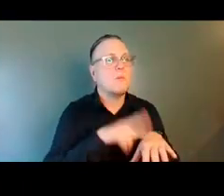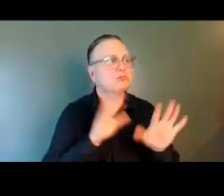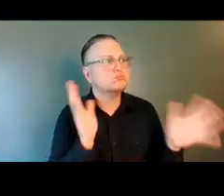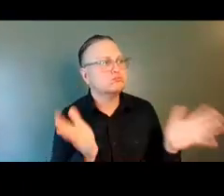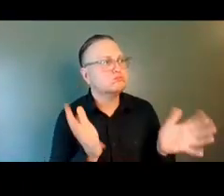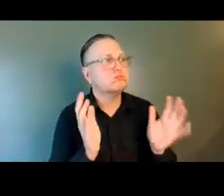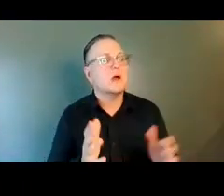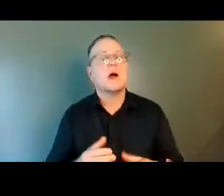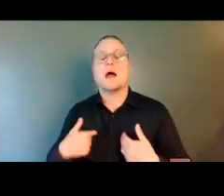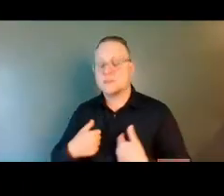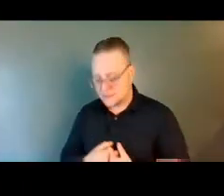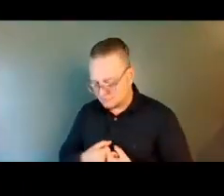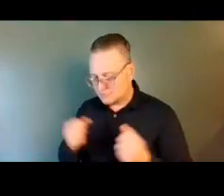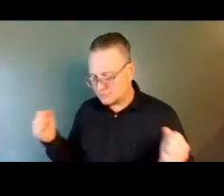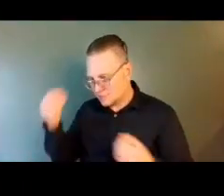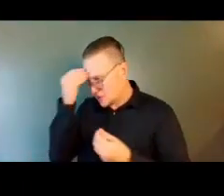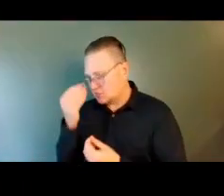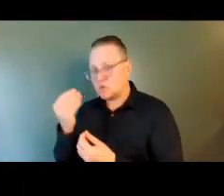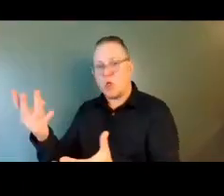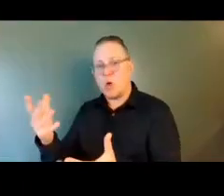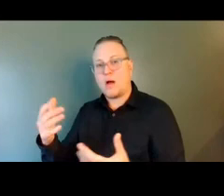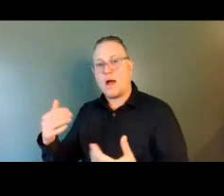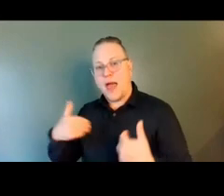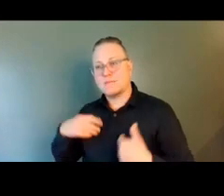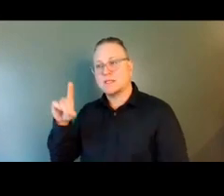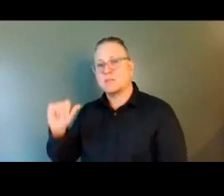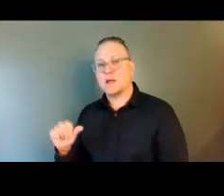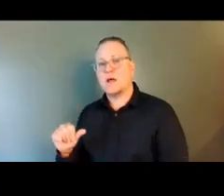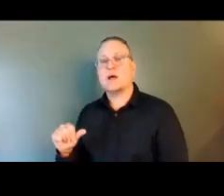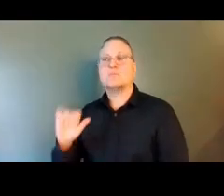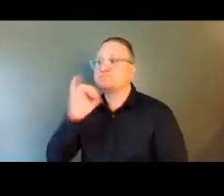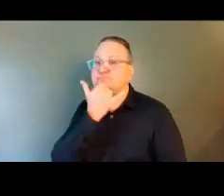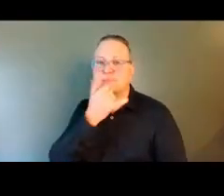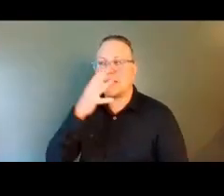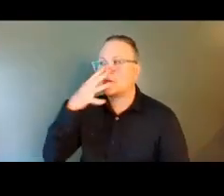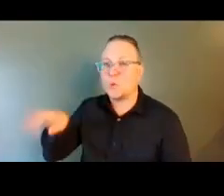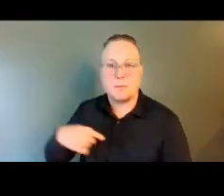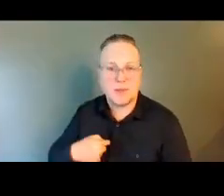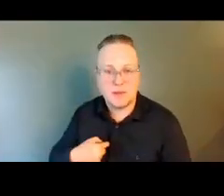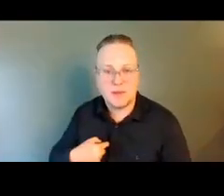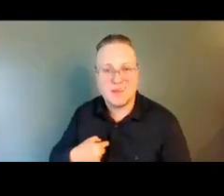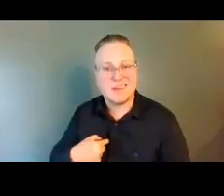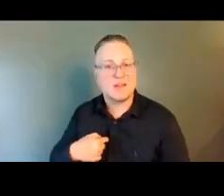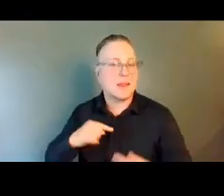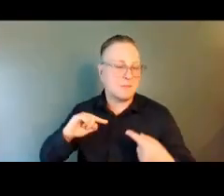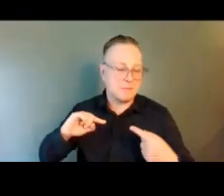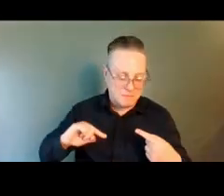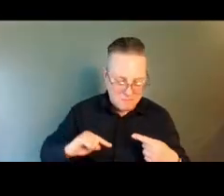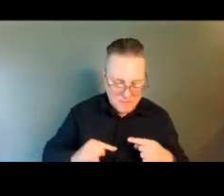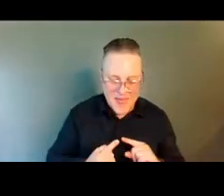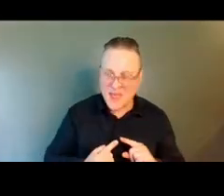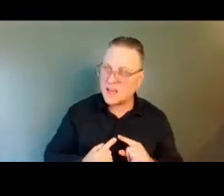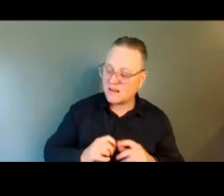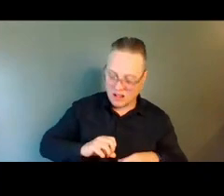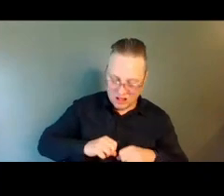that caused people in their lives, and also when you experience discrimination. My first job